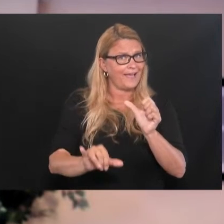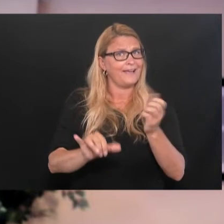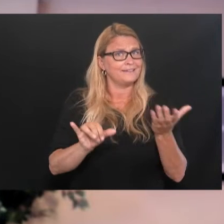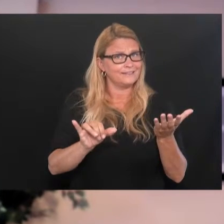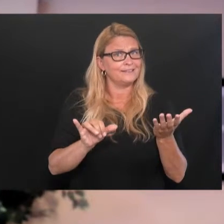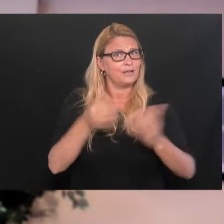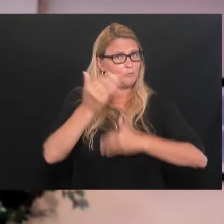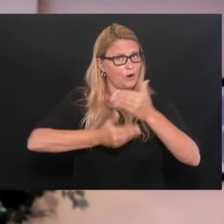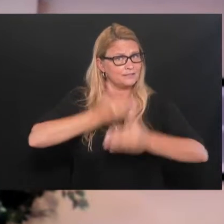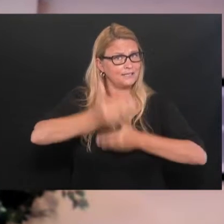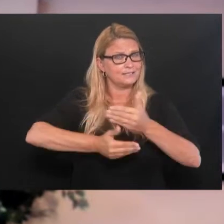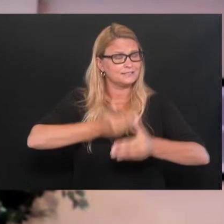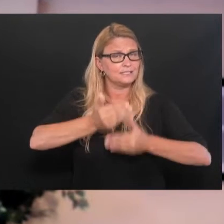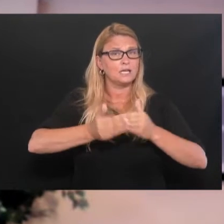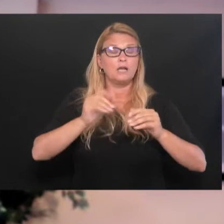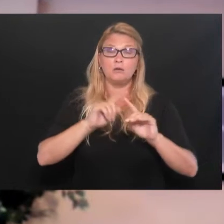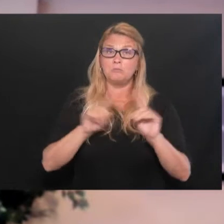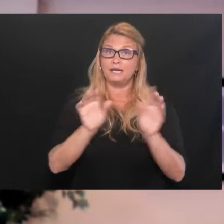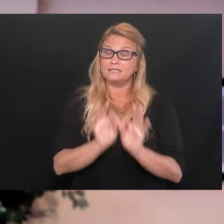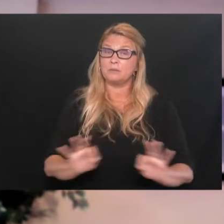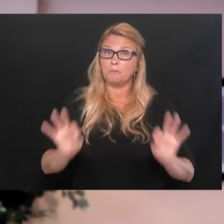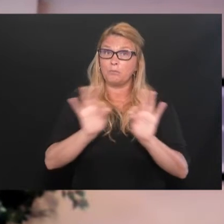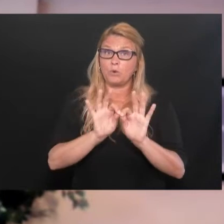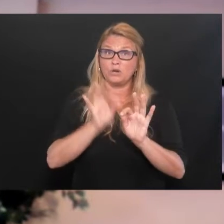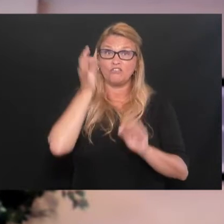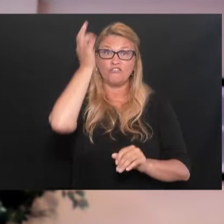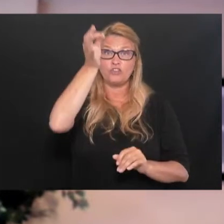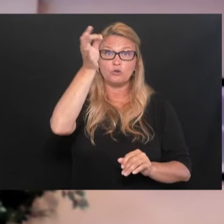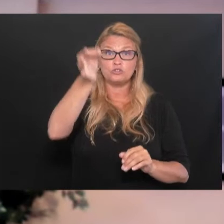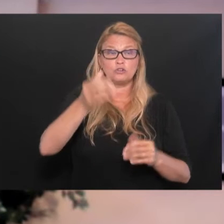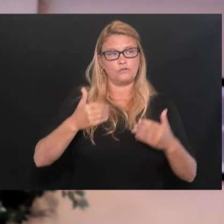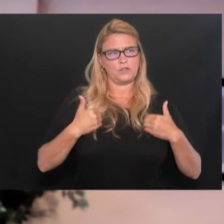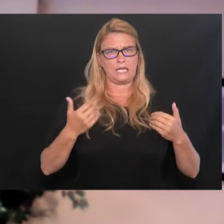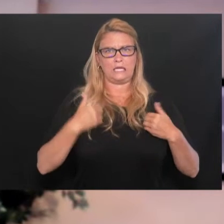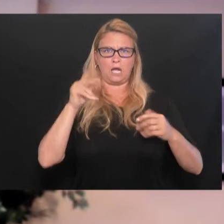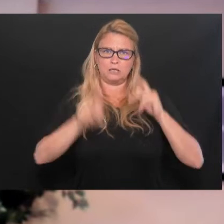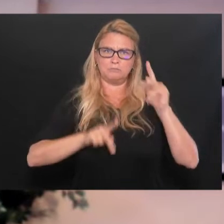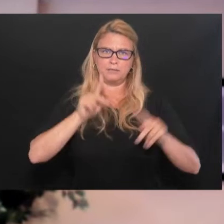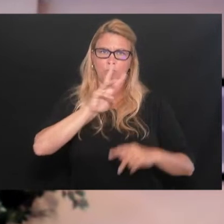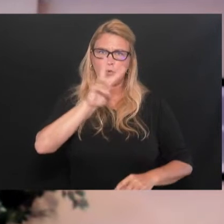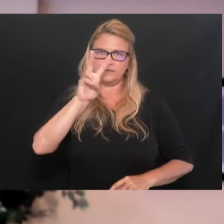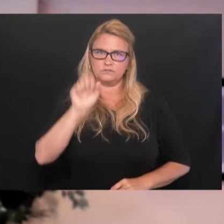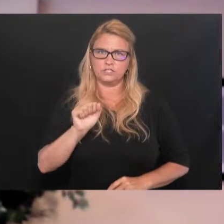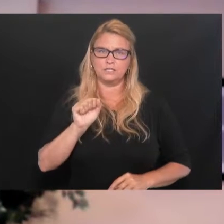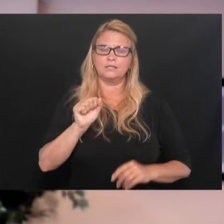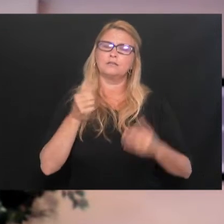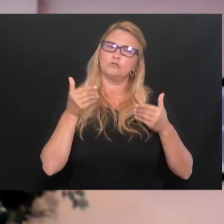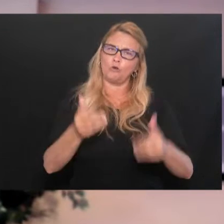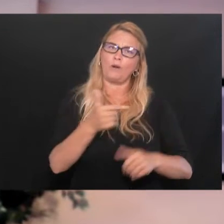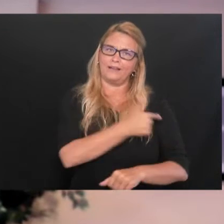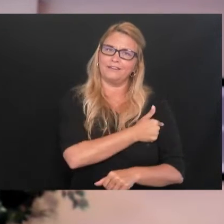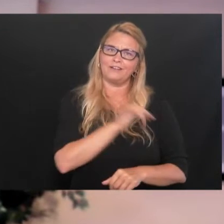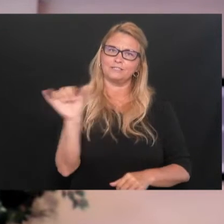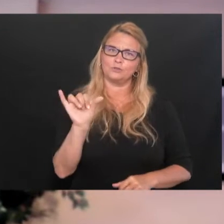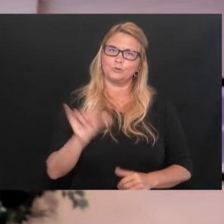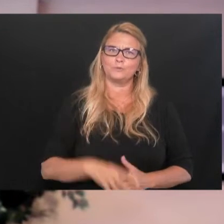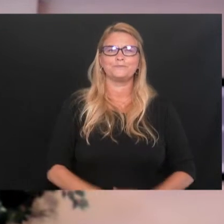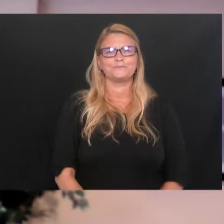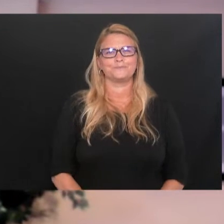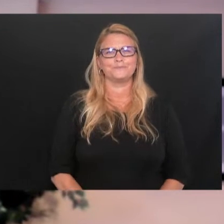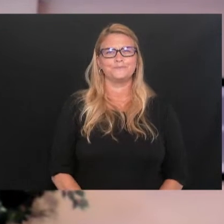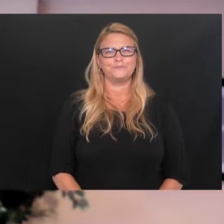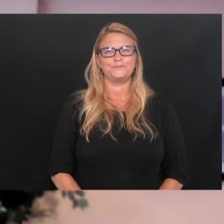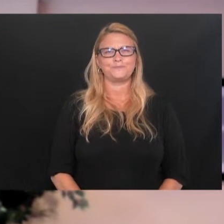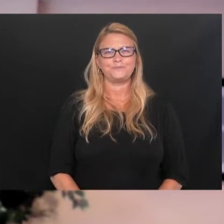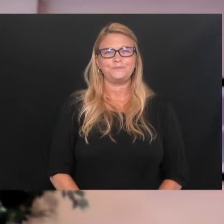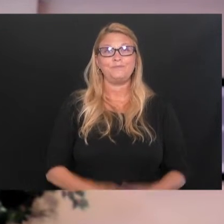importantly, it's really important that for the future of our state, our young people also choose to be vaccinated. Thank you. Thank